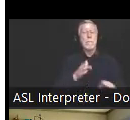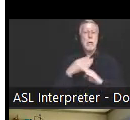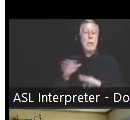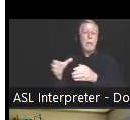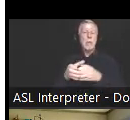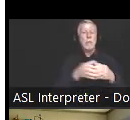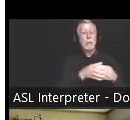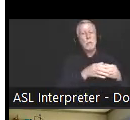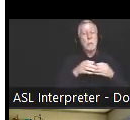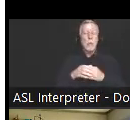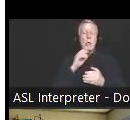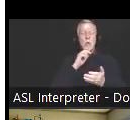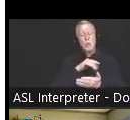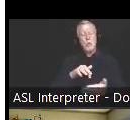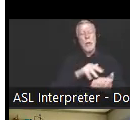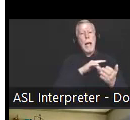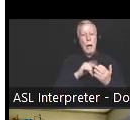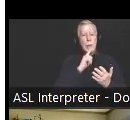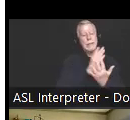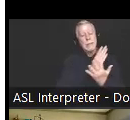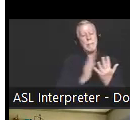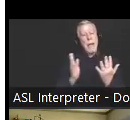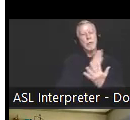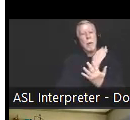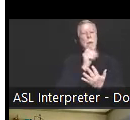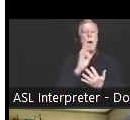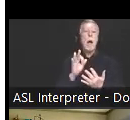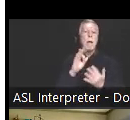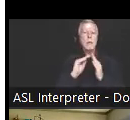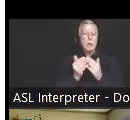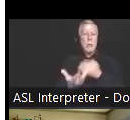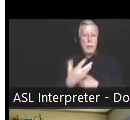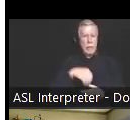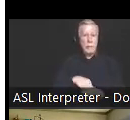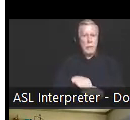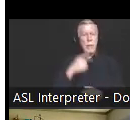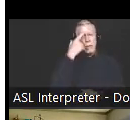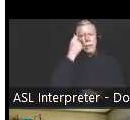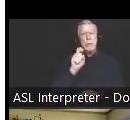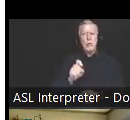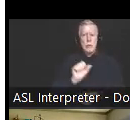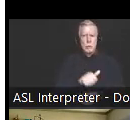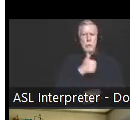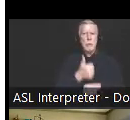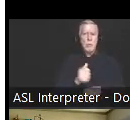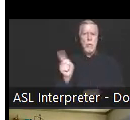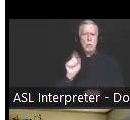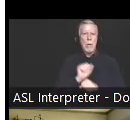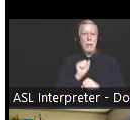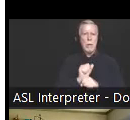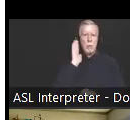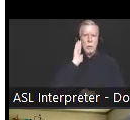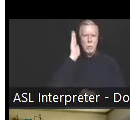at the spectrum of community engagement tool, because you really need to situate where the work is going to be and